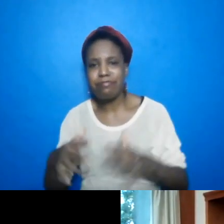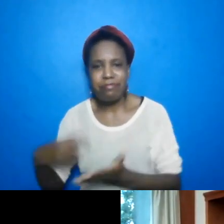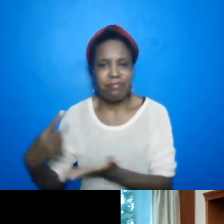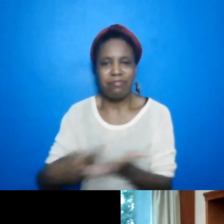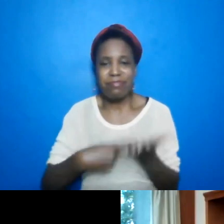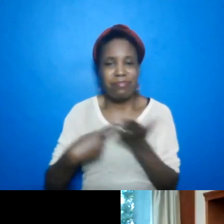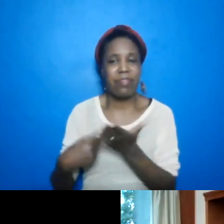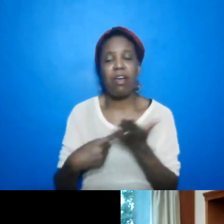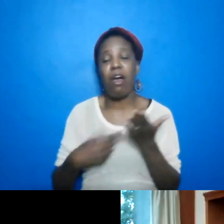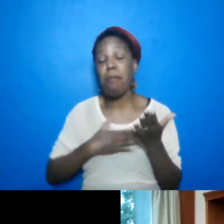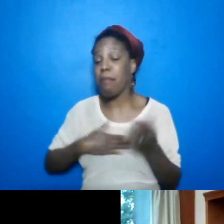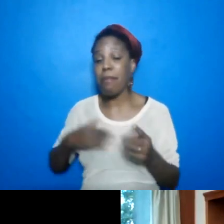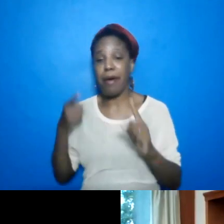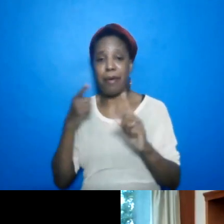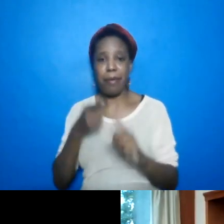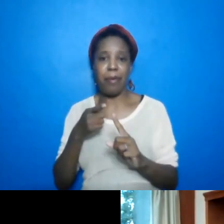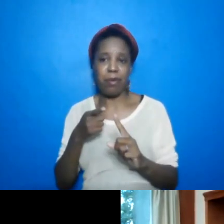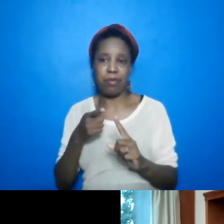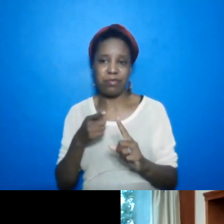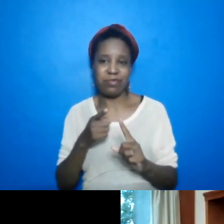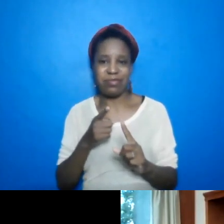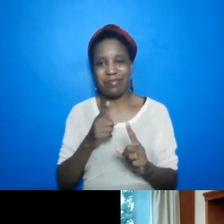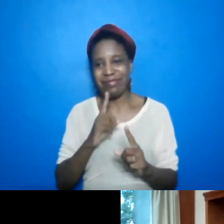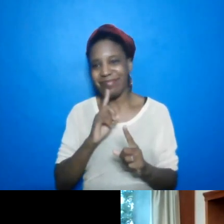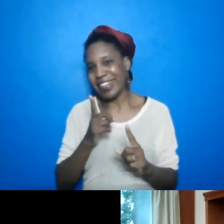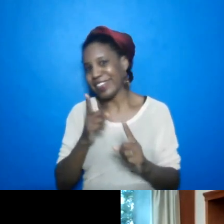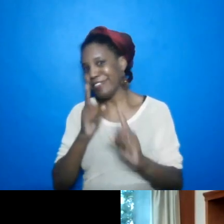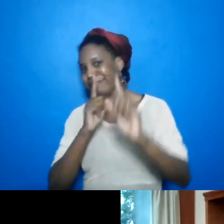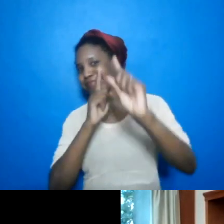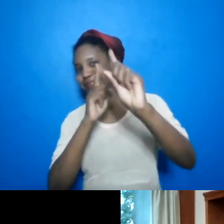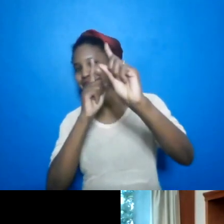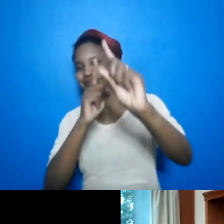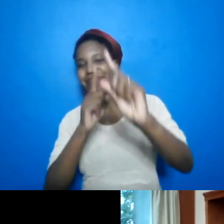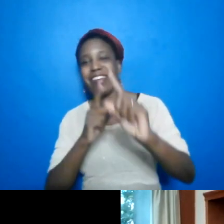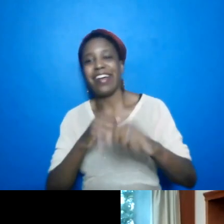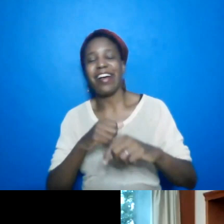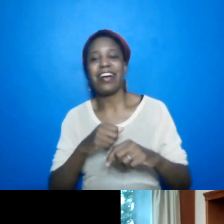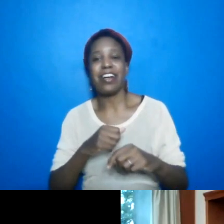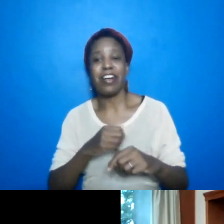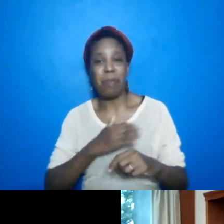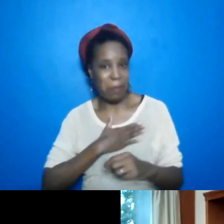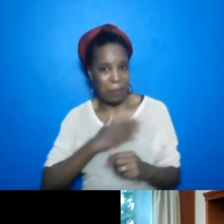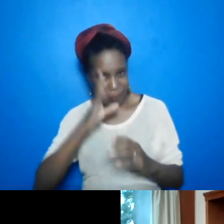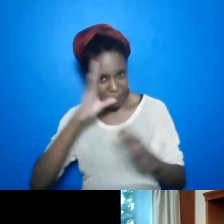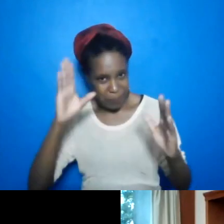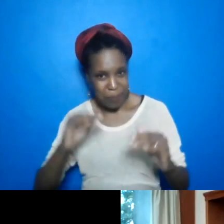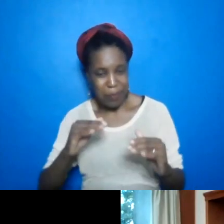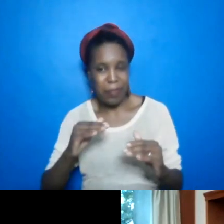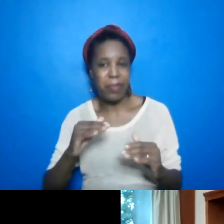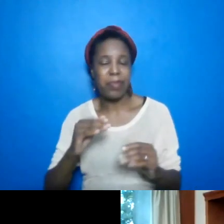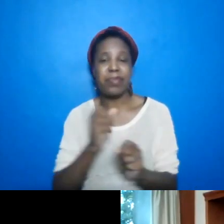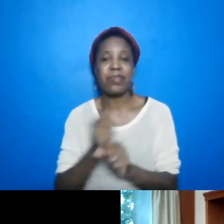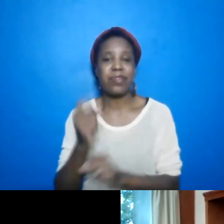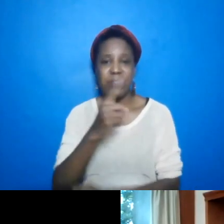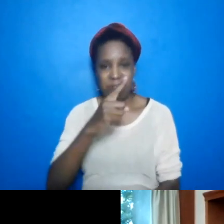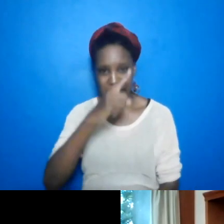point, but I've been asked a number of times, and my hope is to do next summer at the